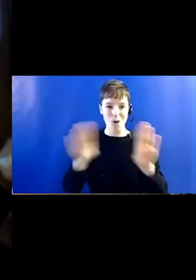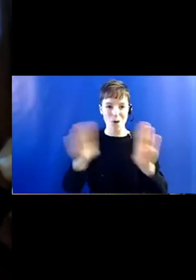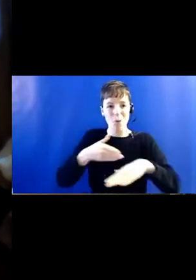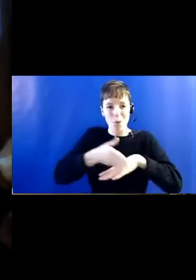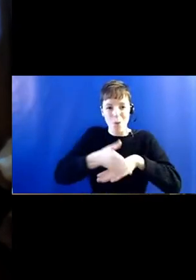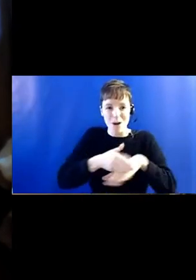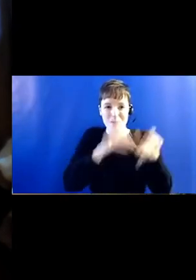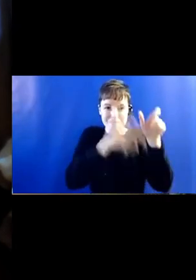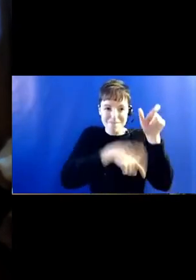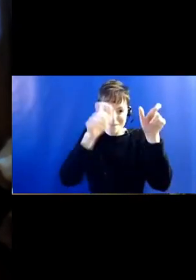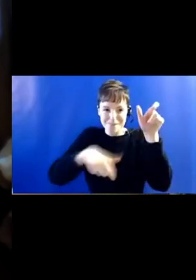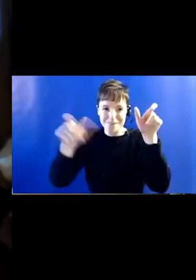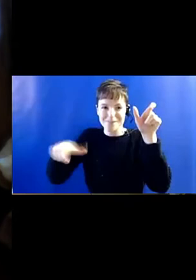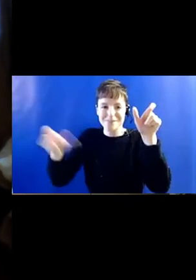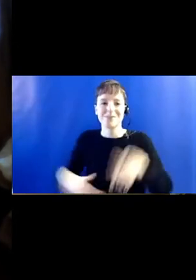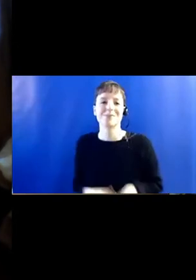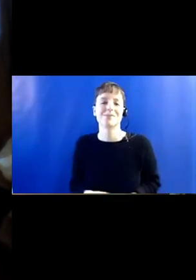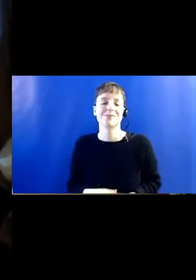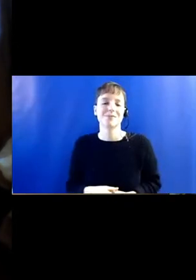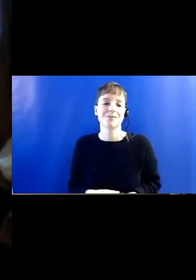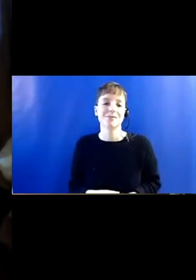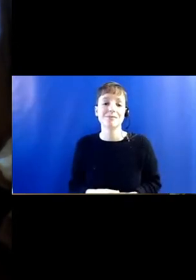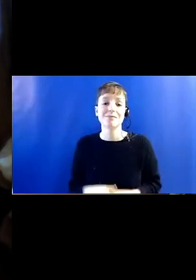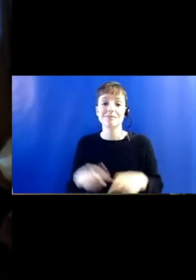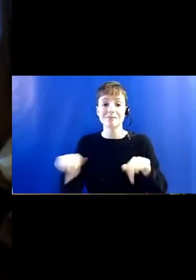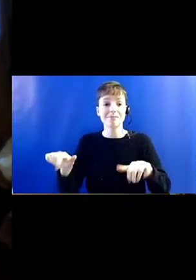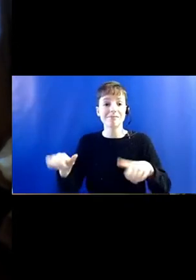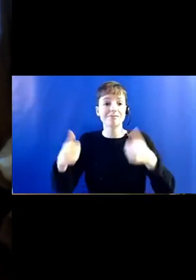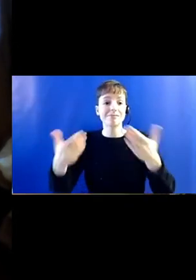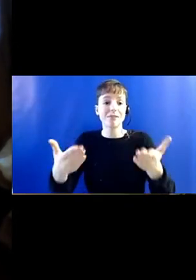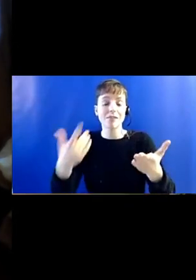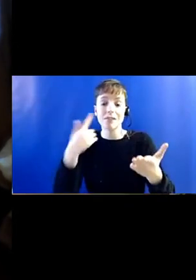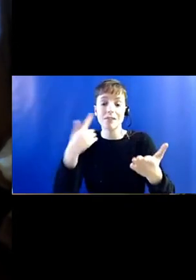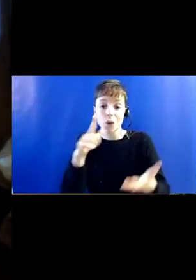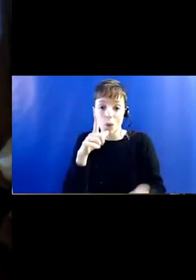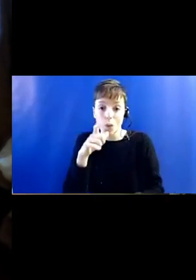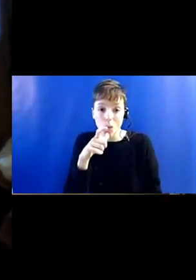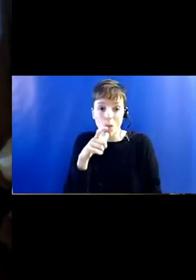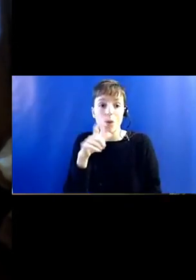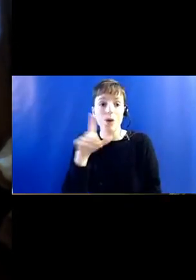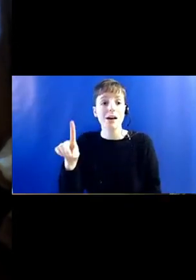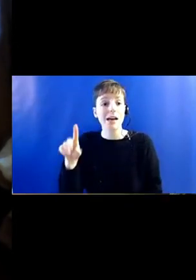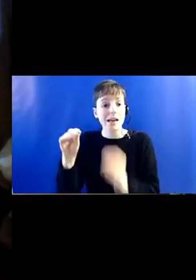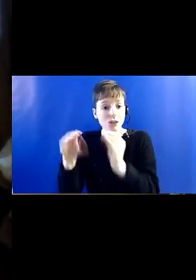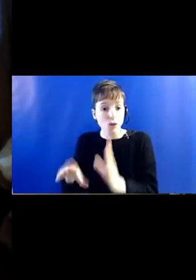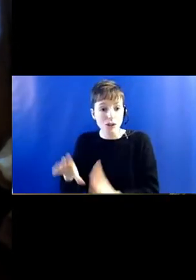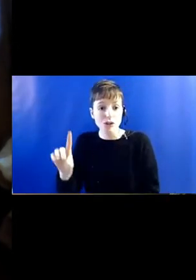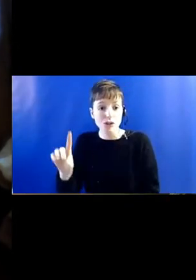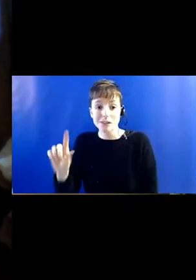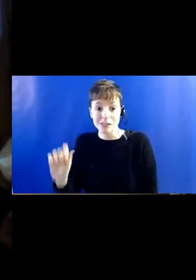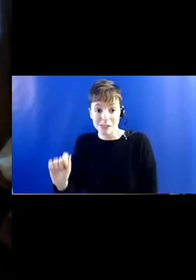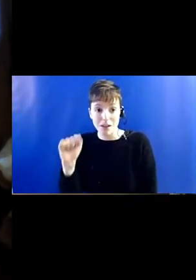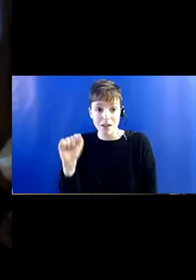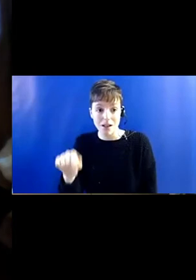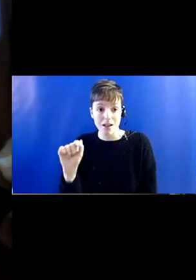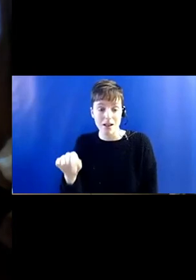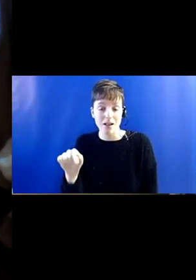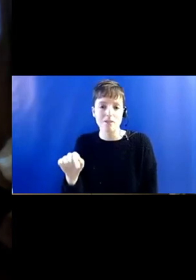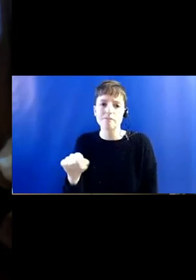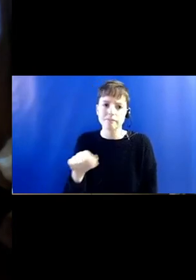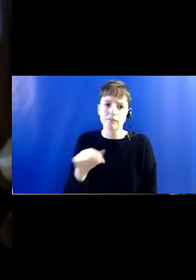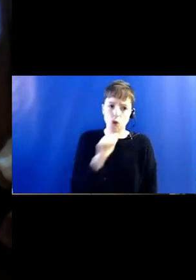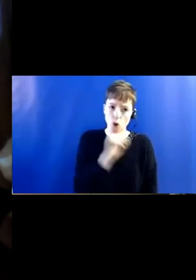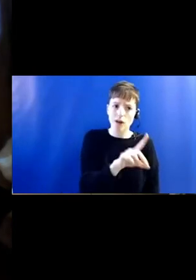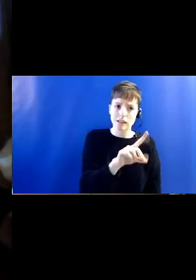This workshop today is offered primarily for disabled instructors. Non-disabled faculty and students are also welcome, but with the understanding that the